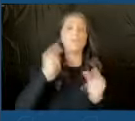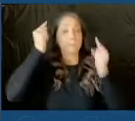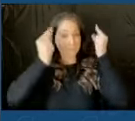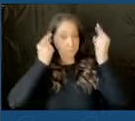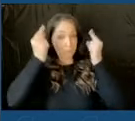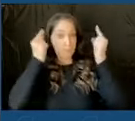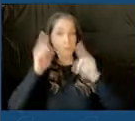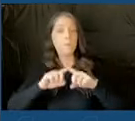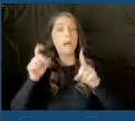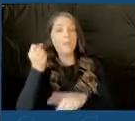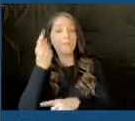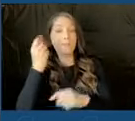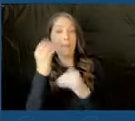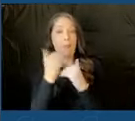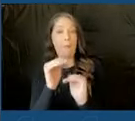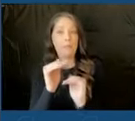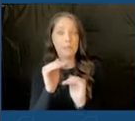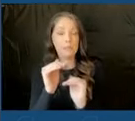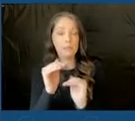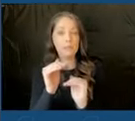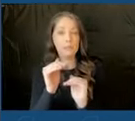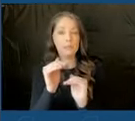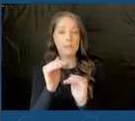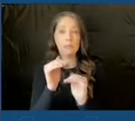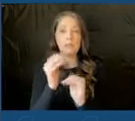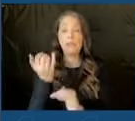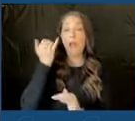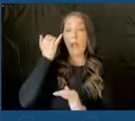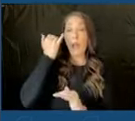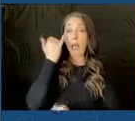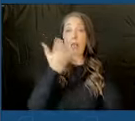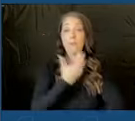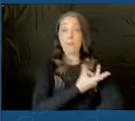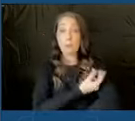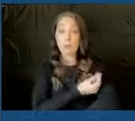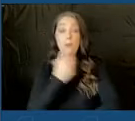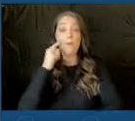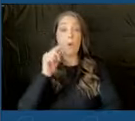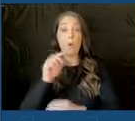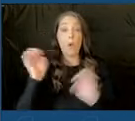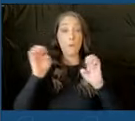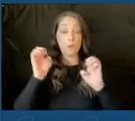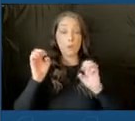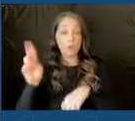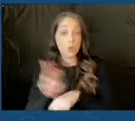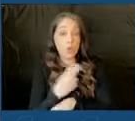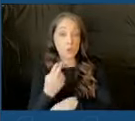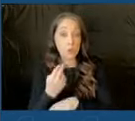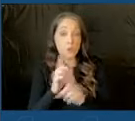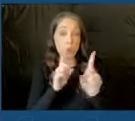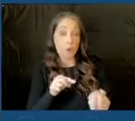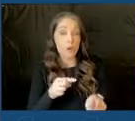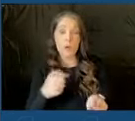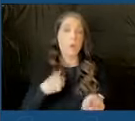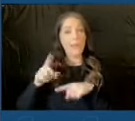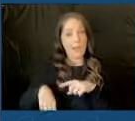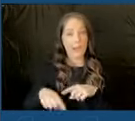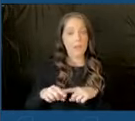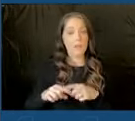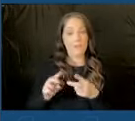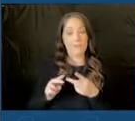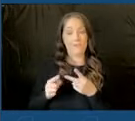limitations. First of all, as long as these are administered under an emergency use order, We don't have the ability to do that. But secondarily, if